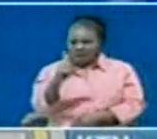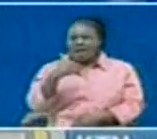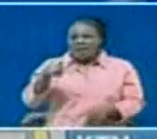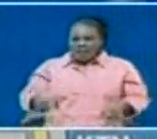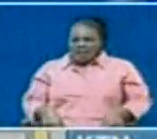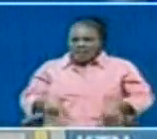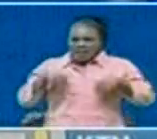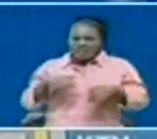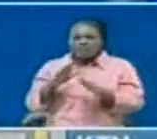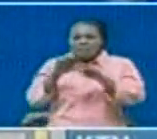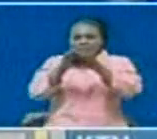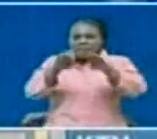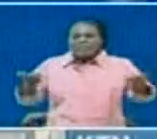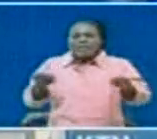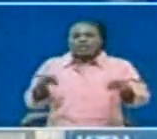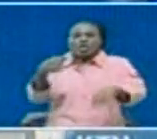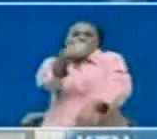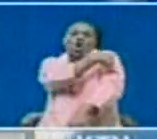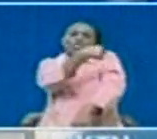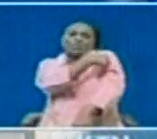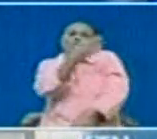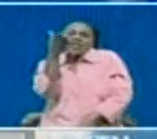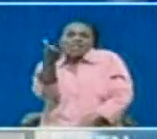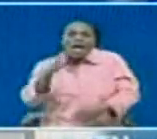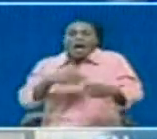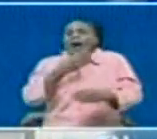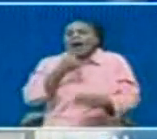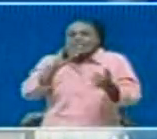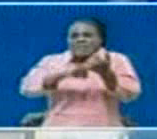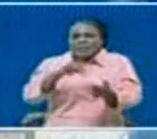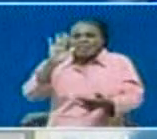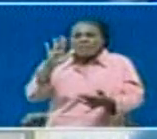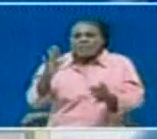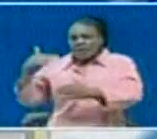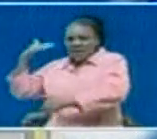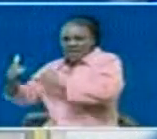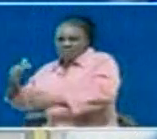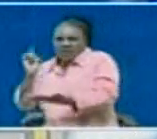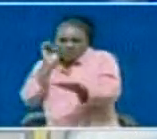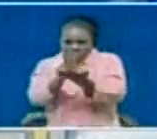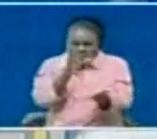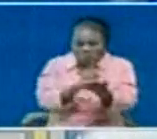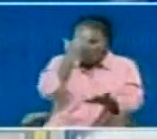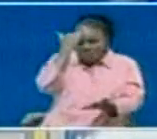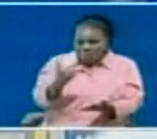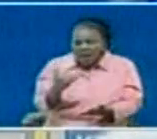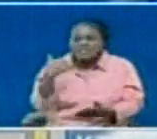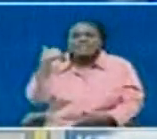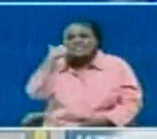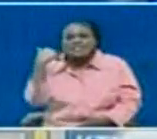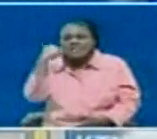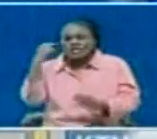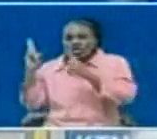almost permanently in the maternity ward at a hospital after her husband and neighbors rejected her due to a strange